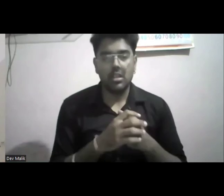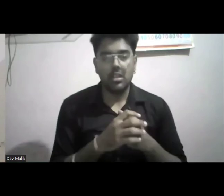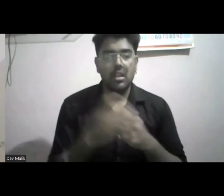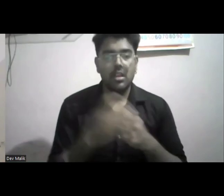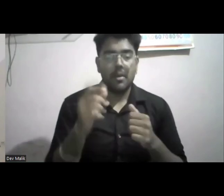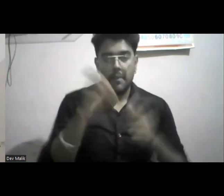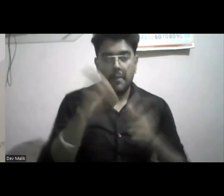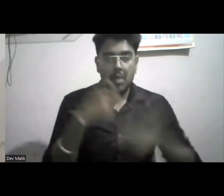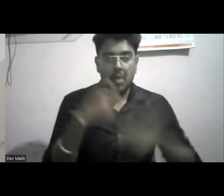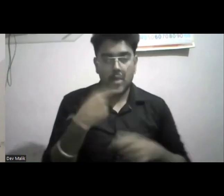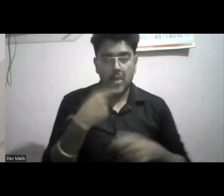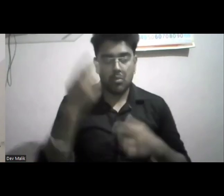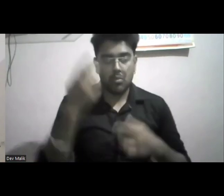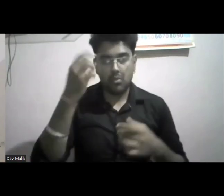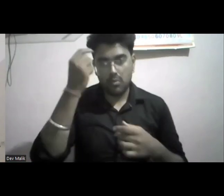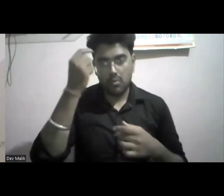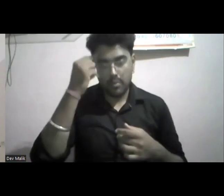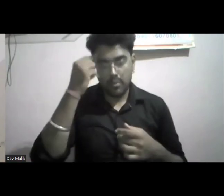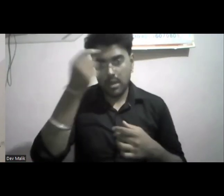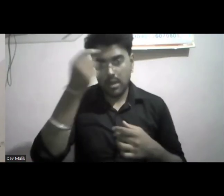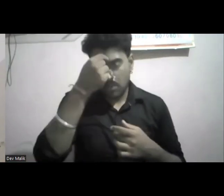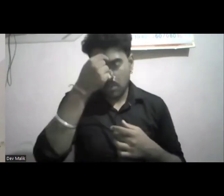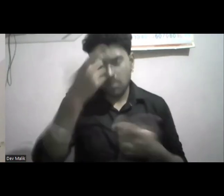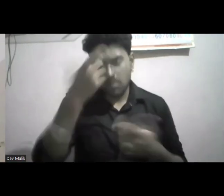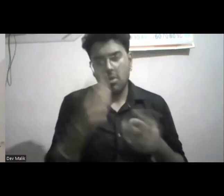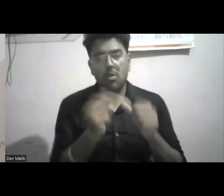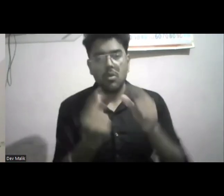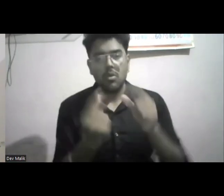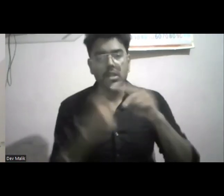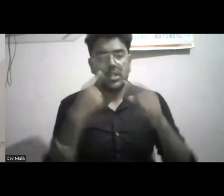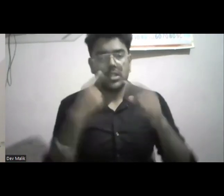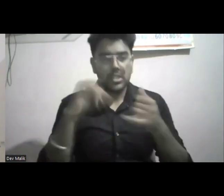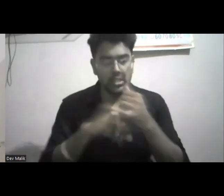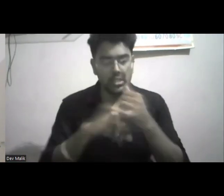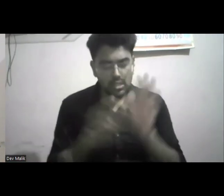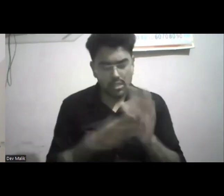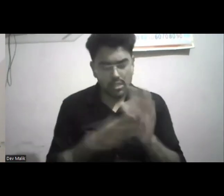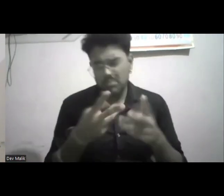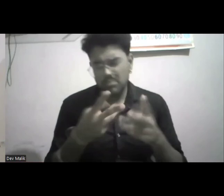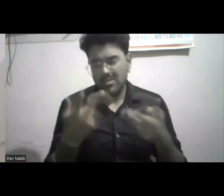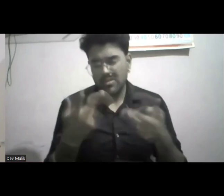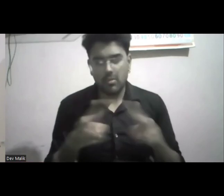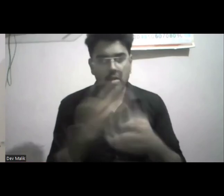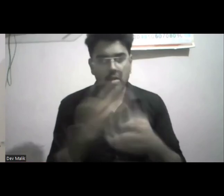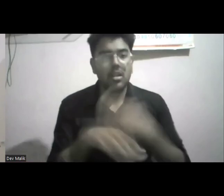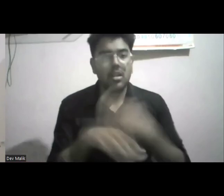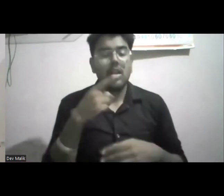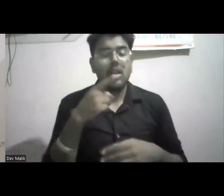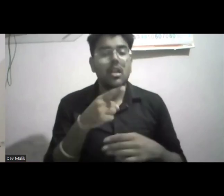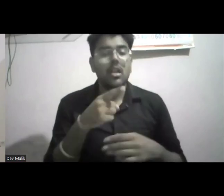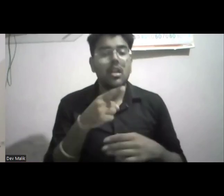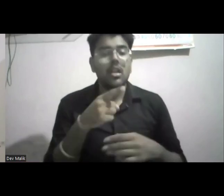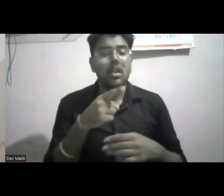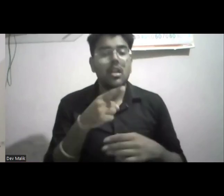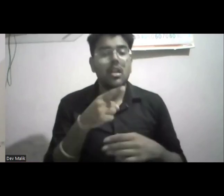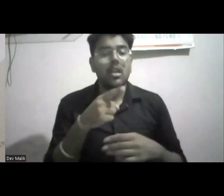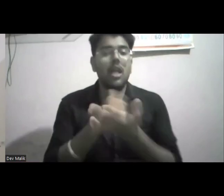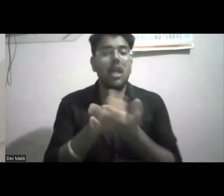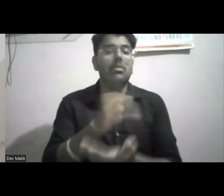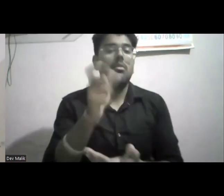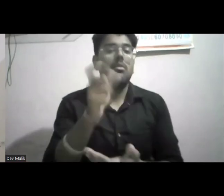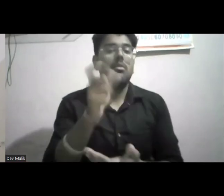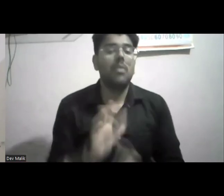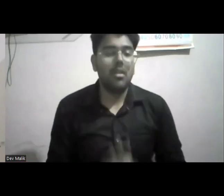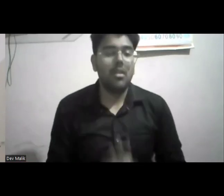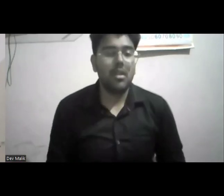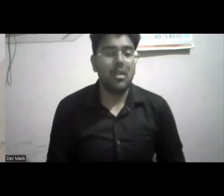with, some sort of mental disability is that these people would always have somebody else advocating for them.